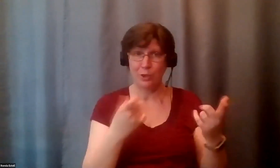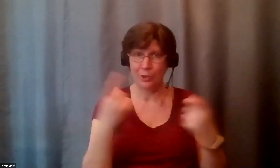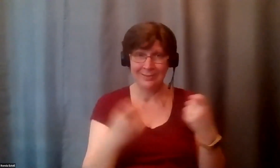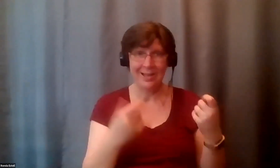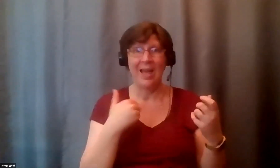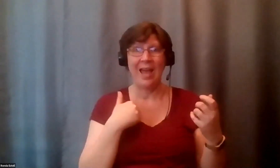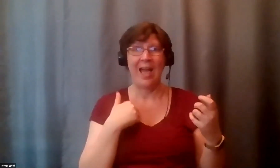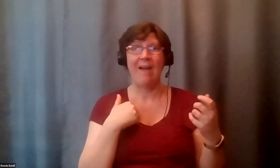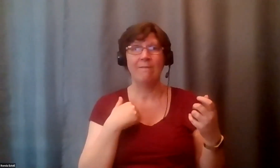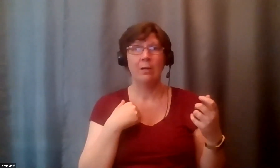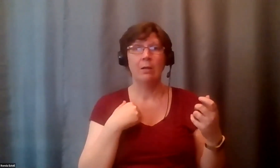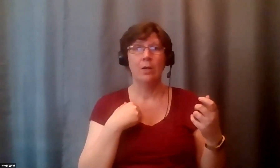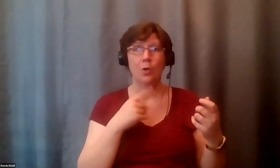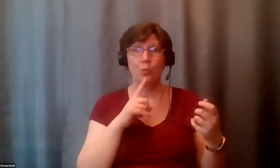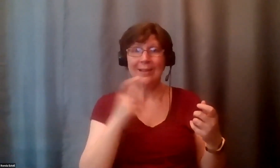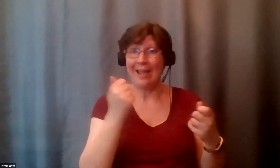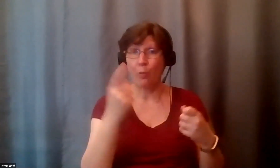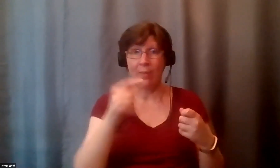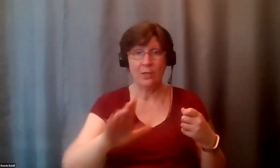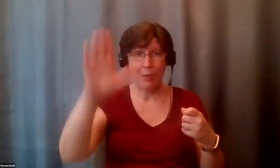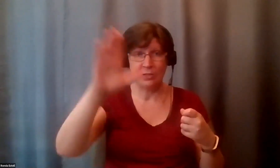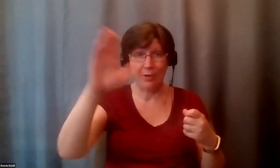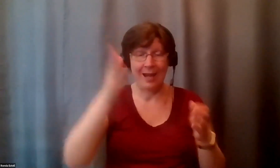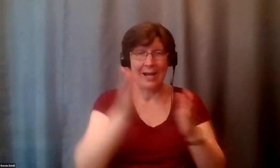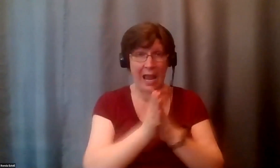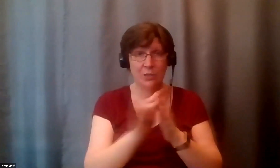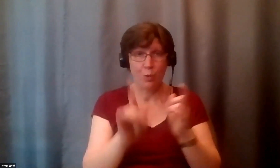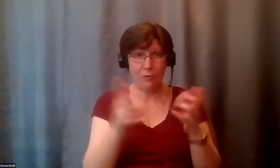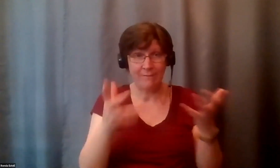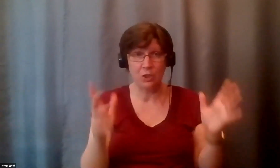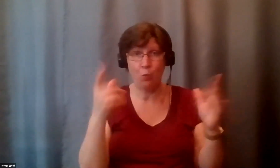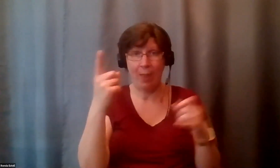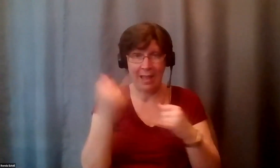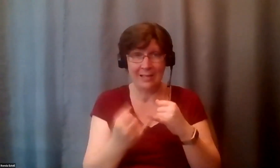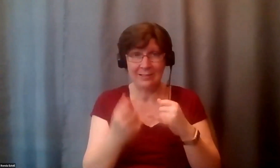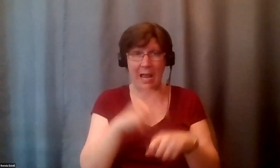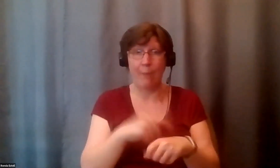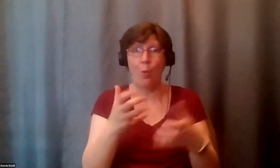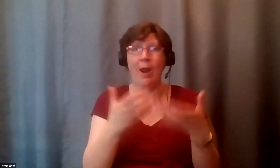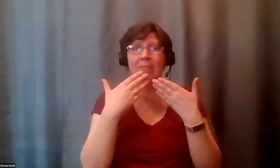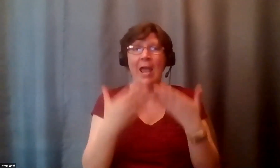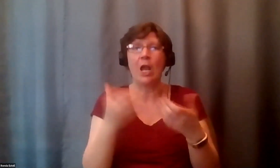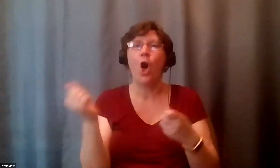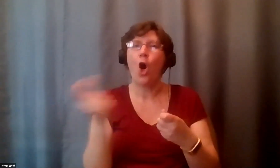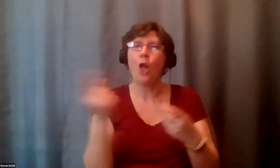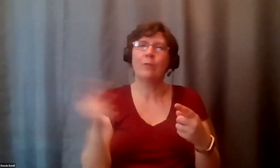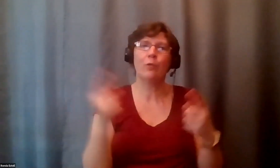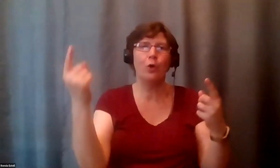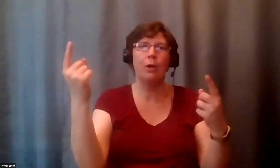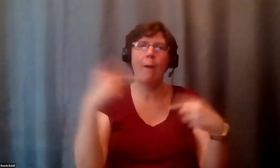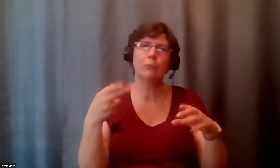have gotten to everyone that has raised their hand. So one last time, we just want to thank all of you for attending